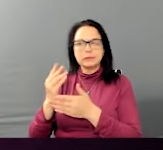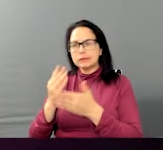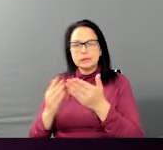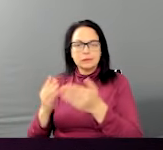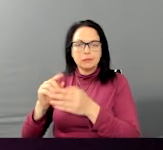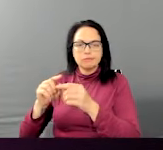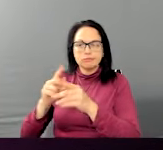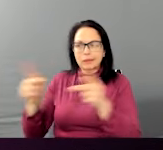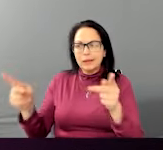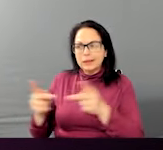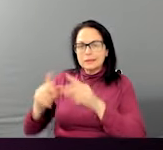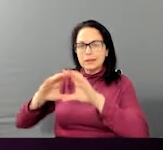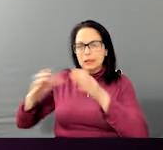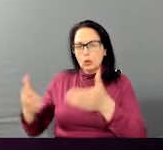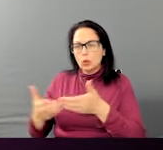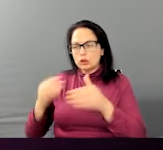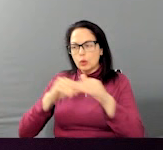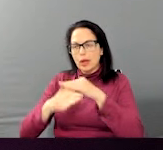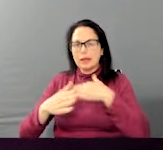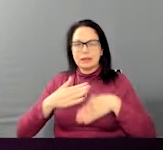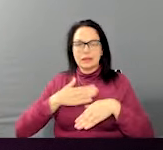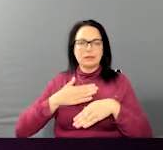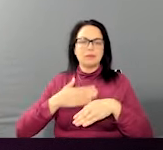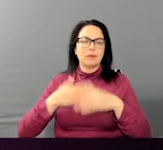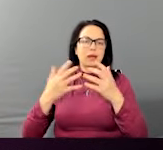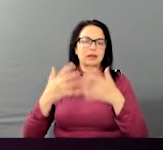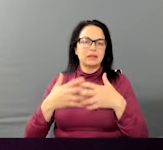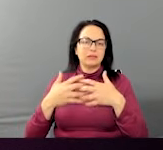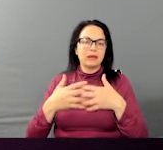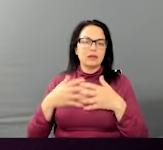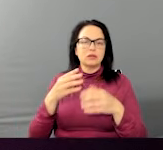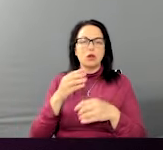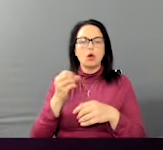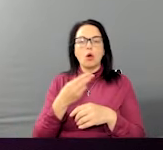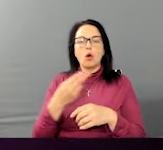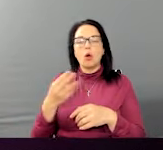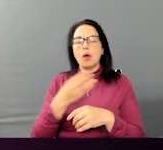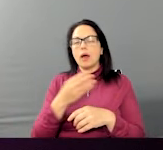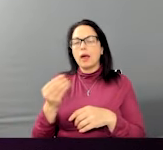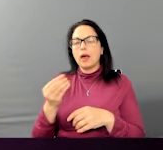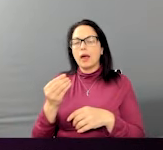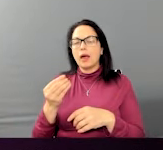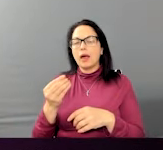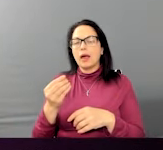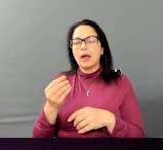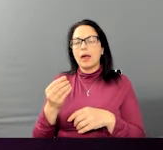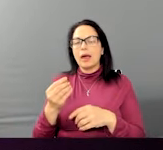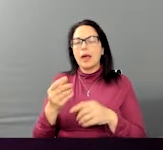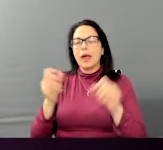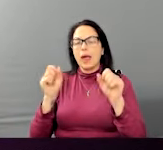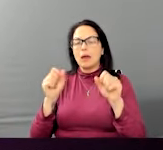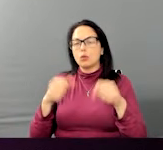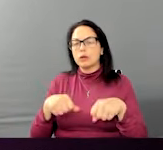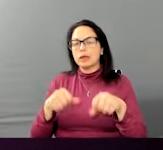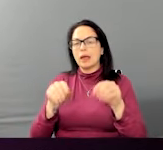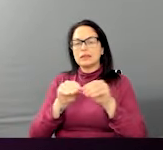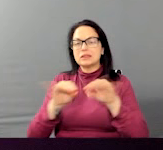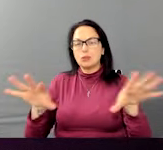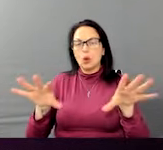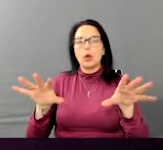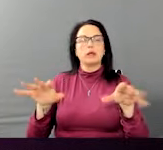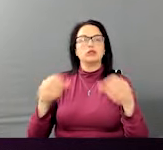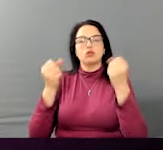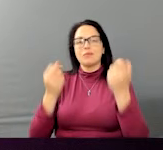And so on a reasonably fast device, oh, and by the way, Fly can deploy to many regions all over the world.